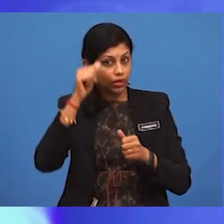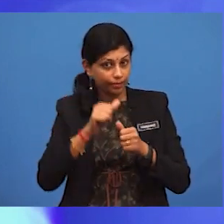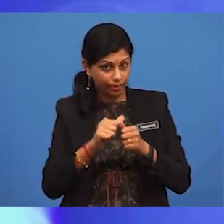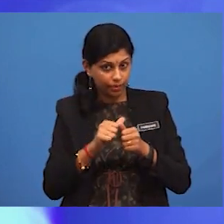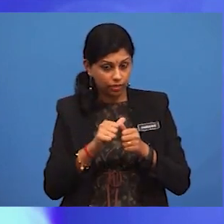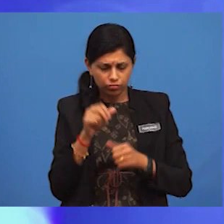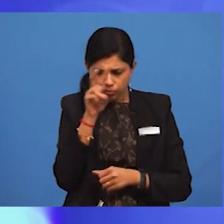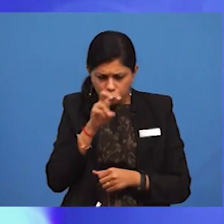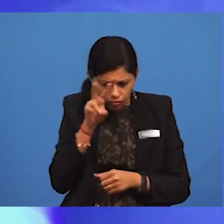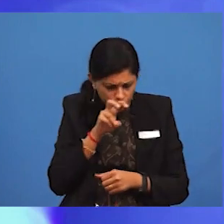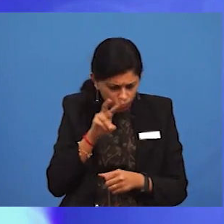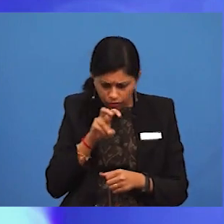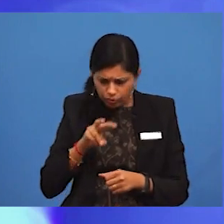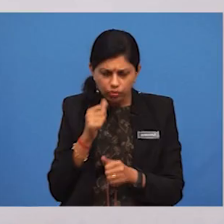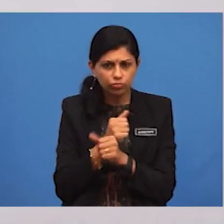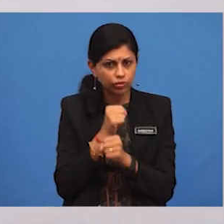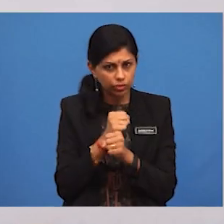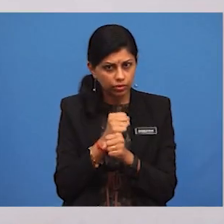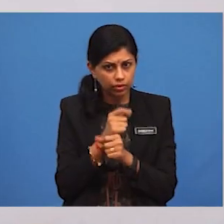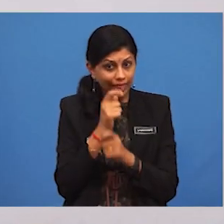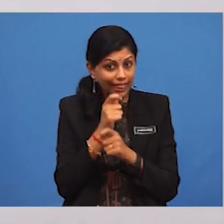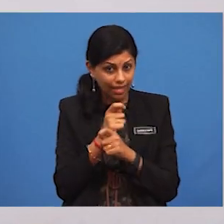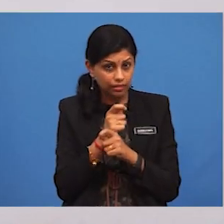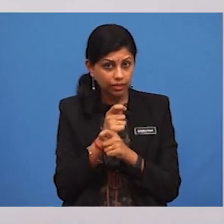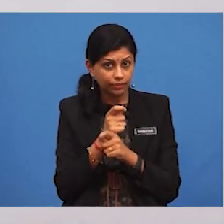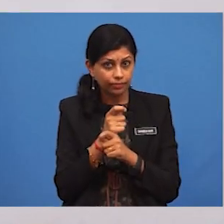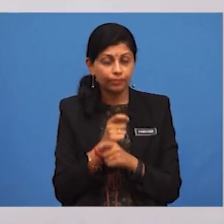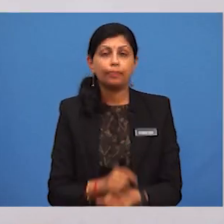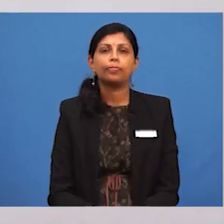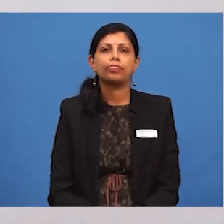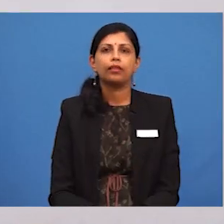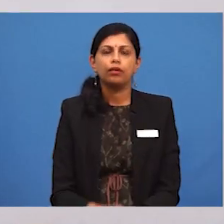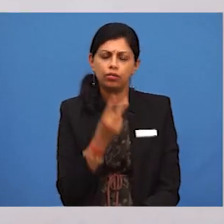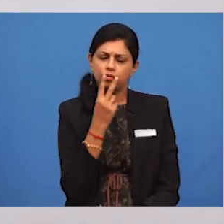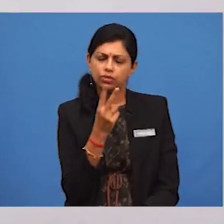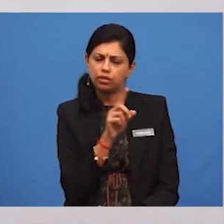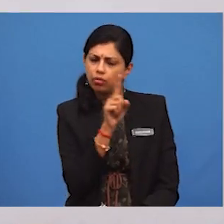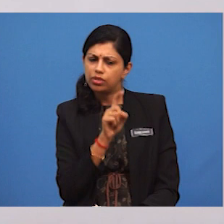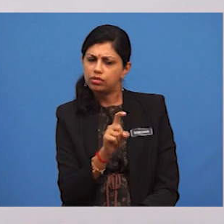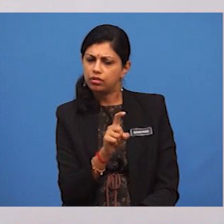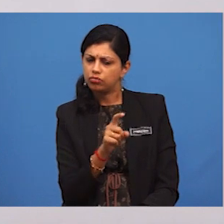important to examine the task at hand. Study the question carefully,